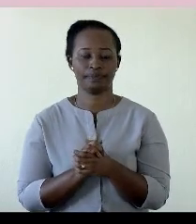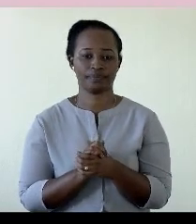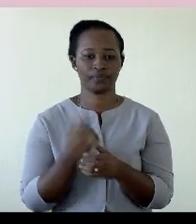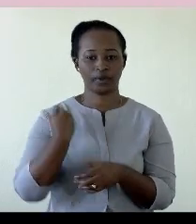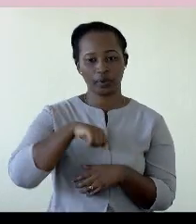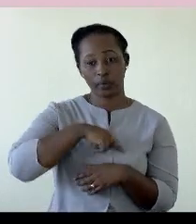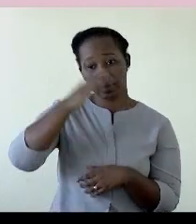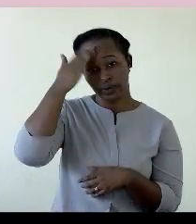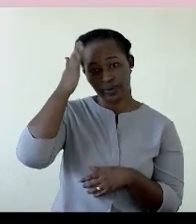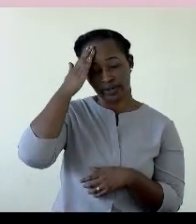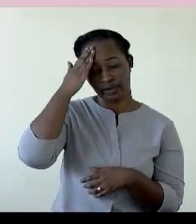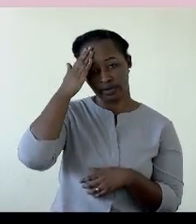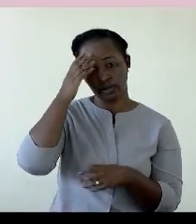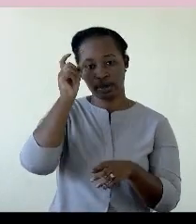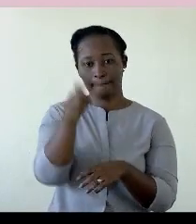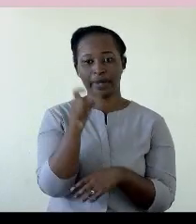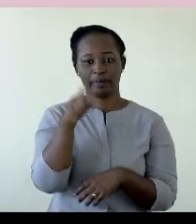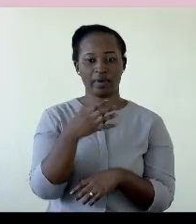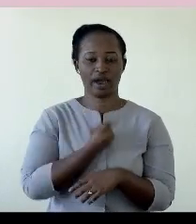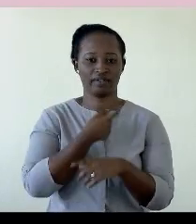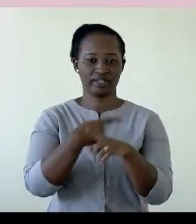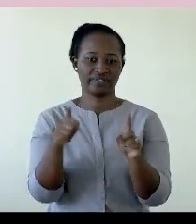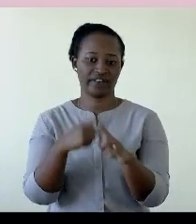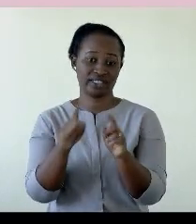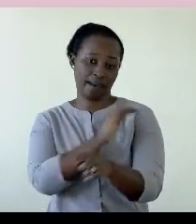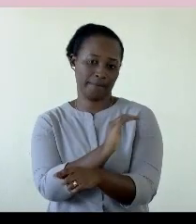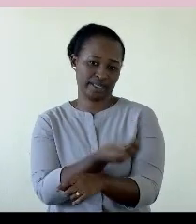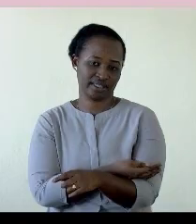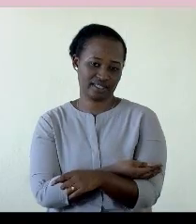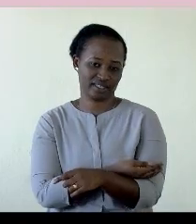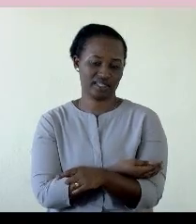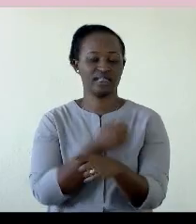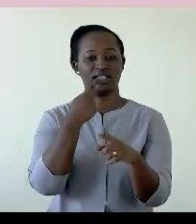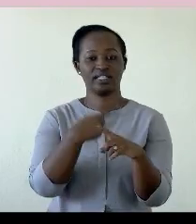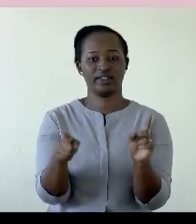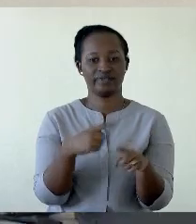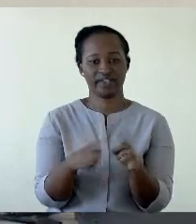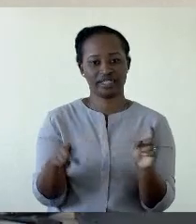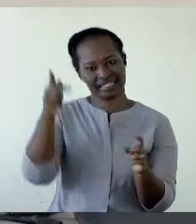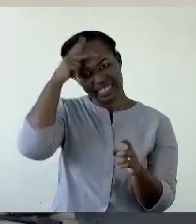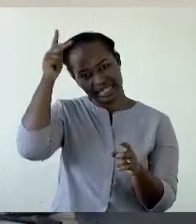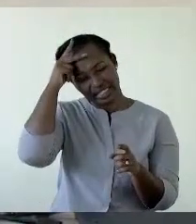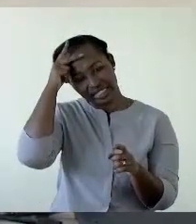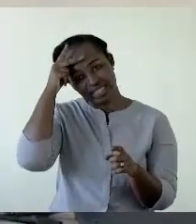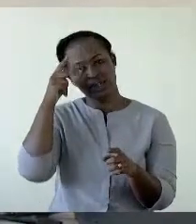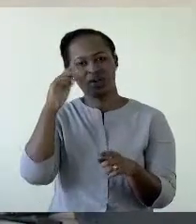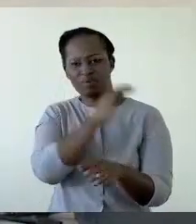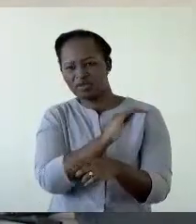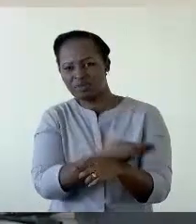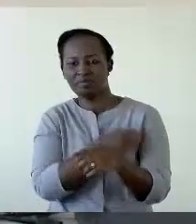We know that people have different abilities, different skills, different